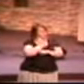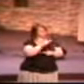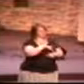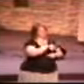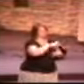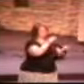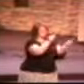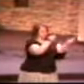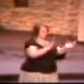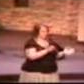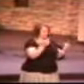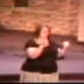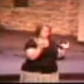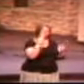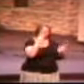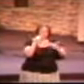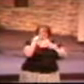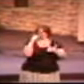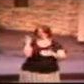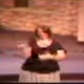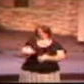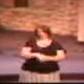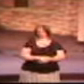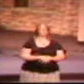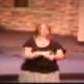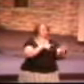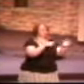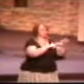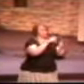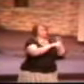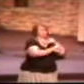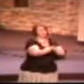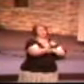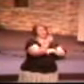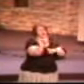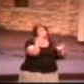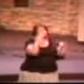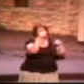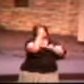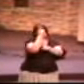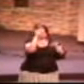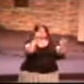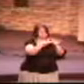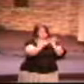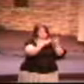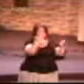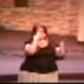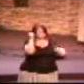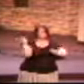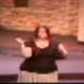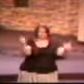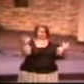So, thank you for that. Luke chapter 11, it's the word of God for the people of God.